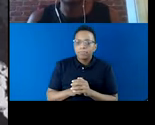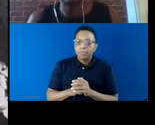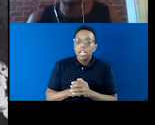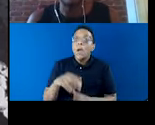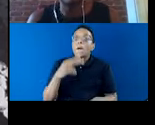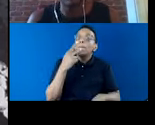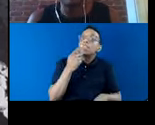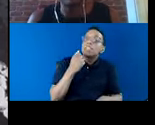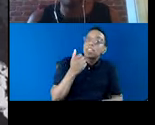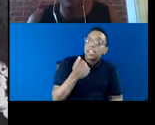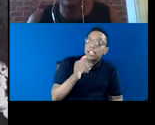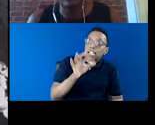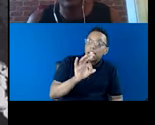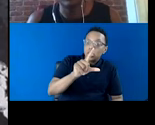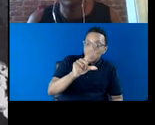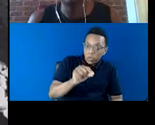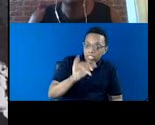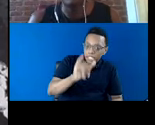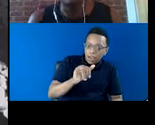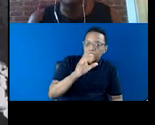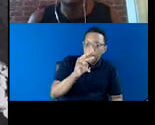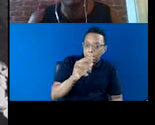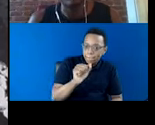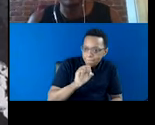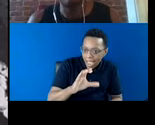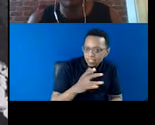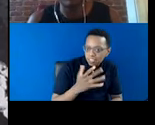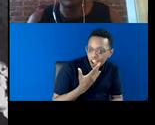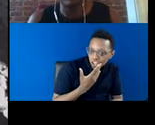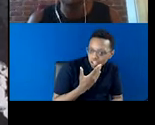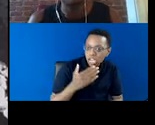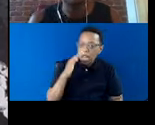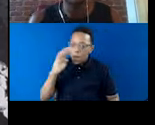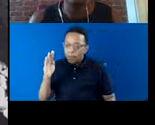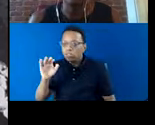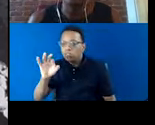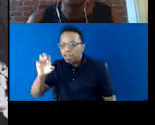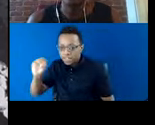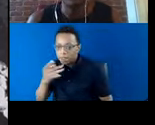was actually thought of as a masculine color, and blue was thought of as a feminine color.